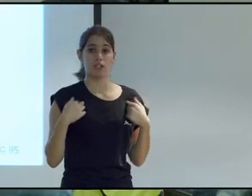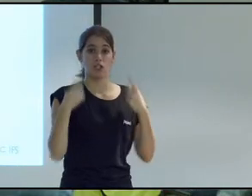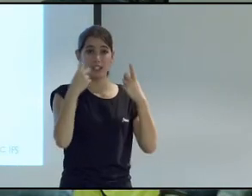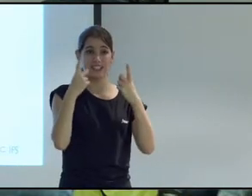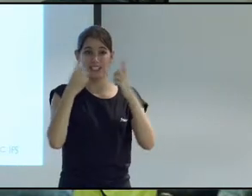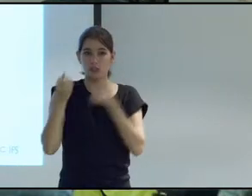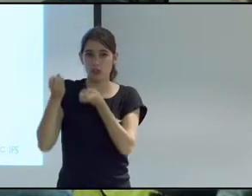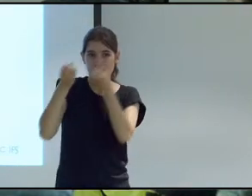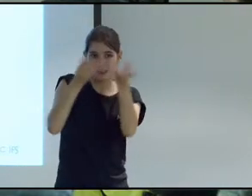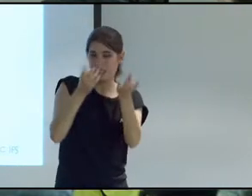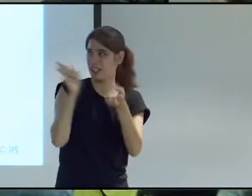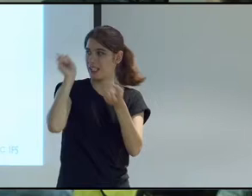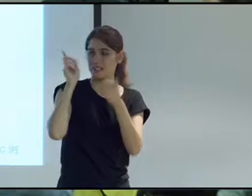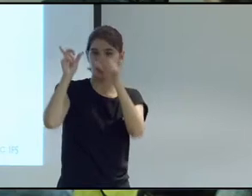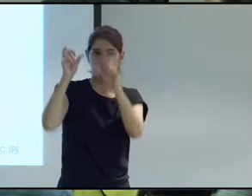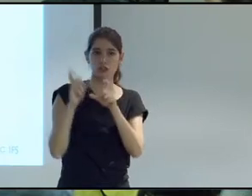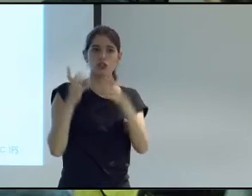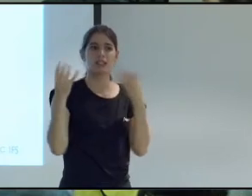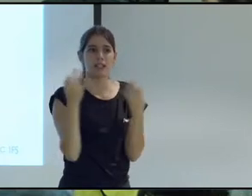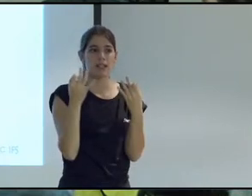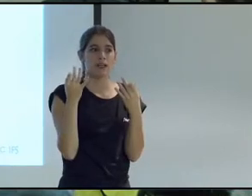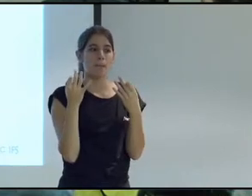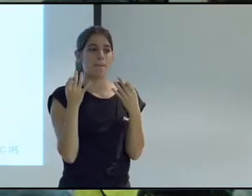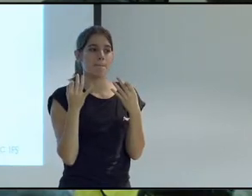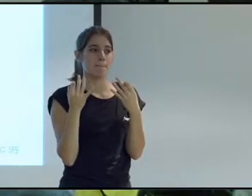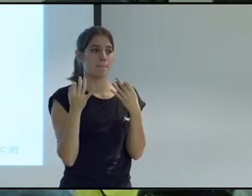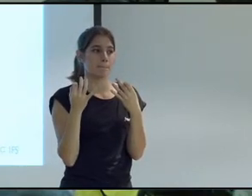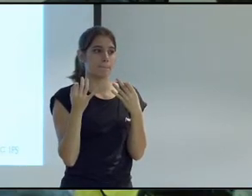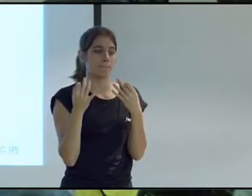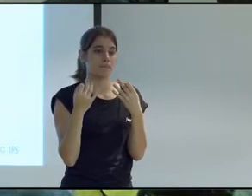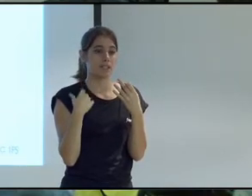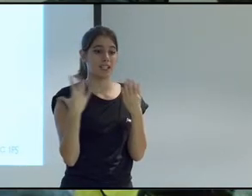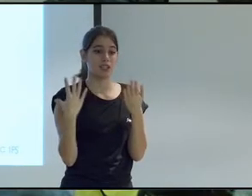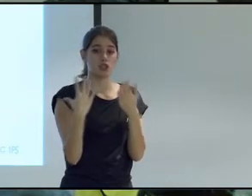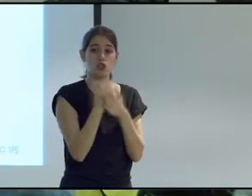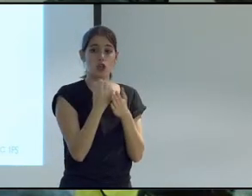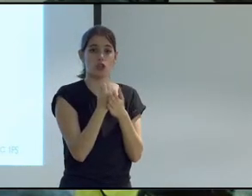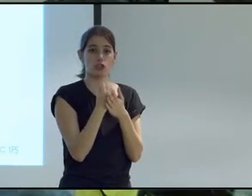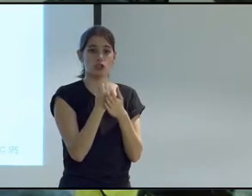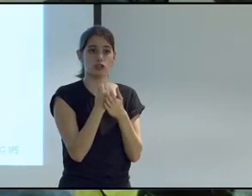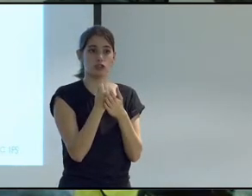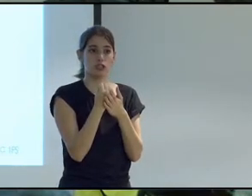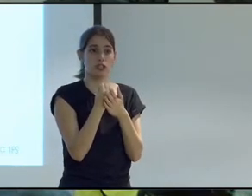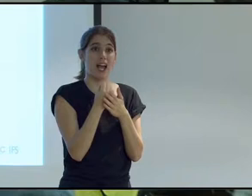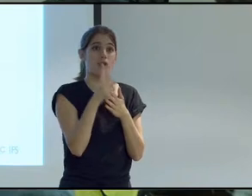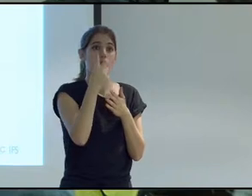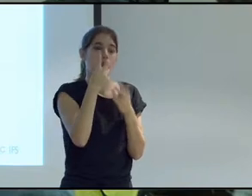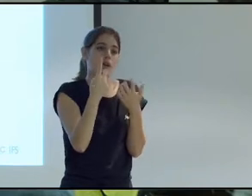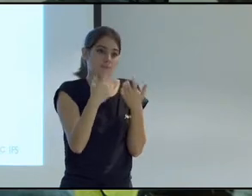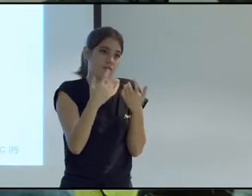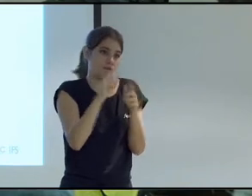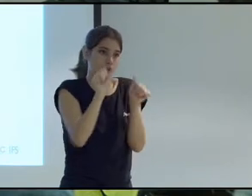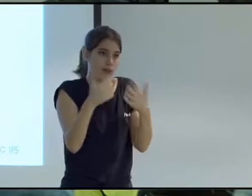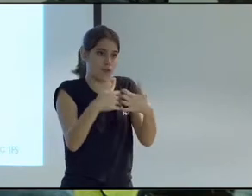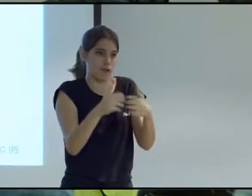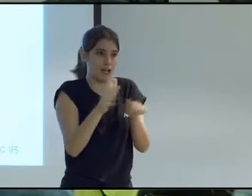what I'm trying to show you with these images, with this picture, is that we all have our own